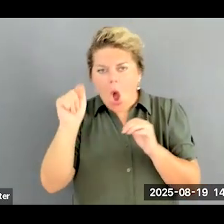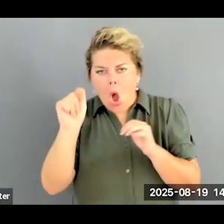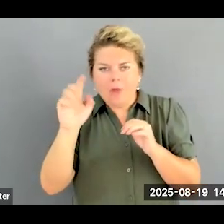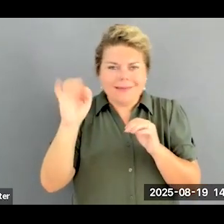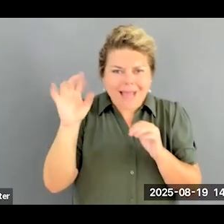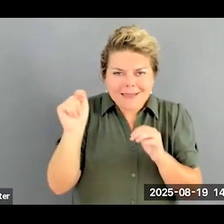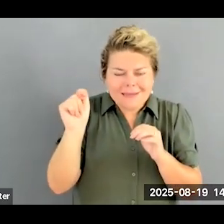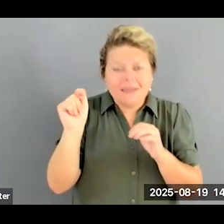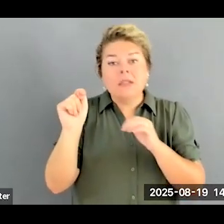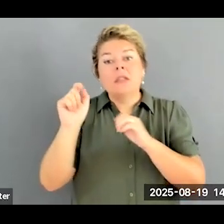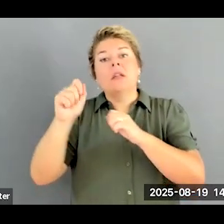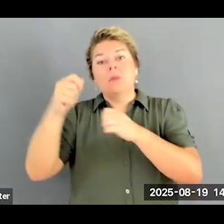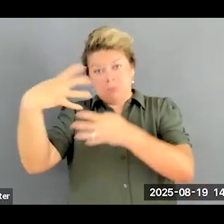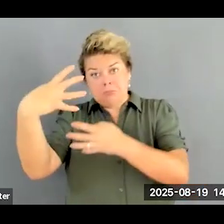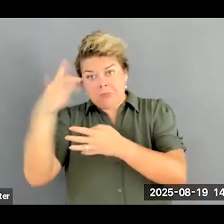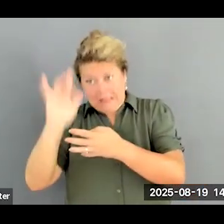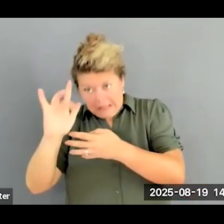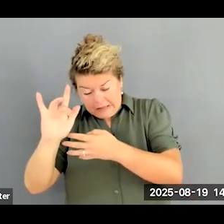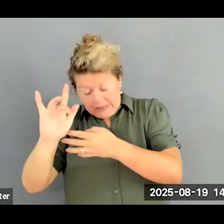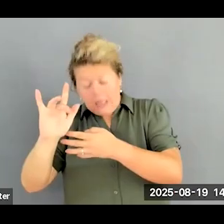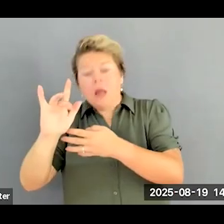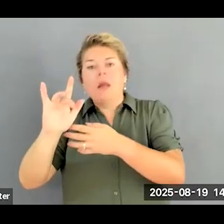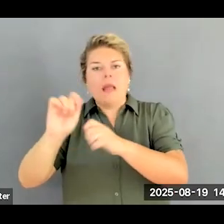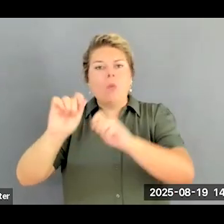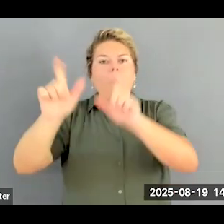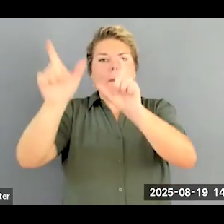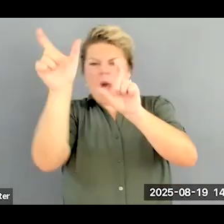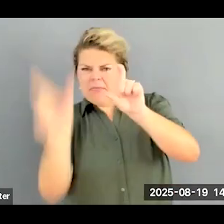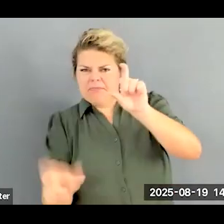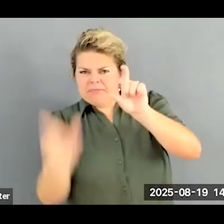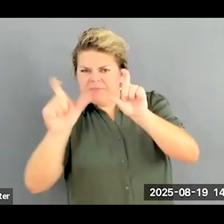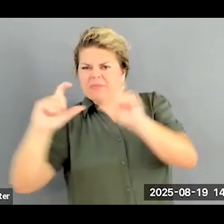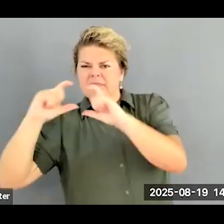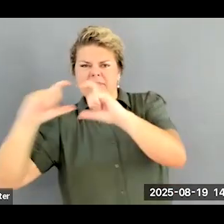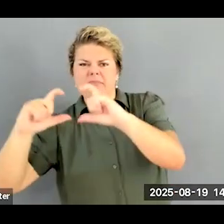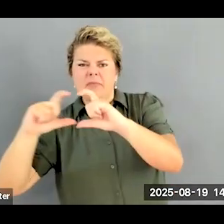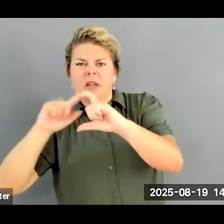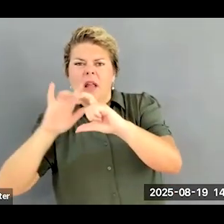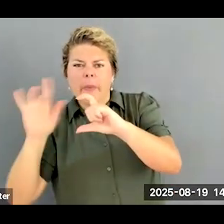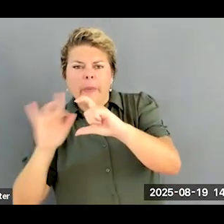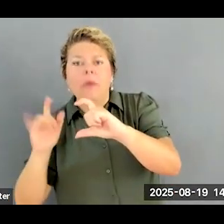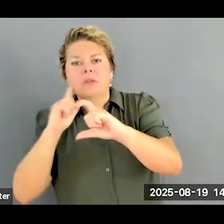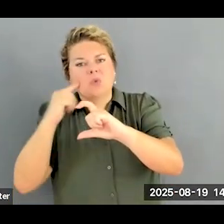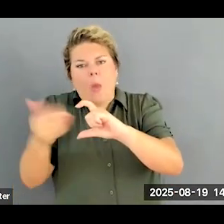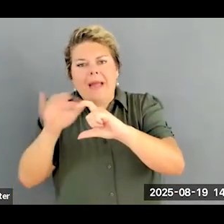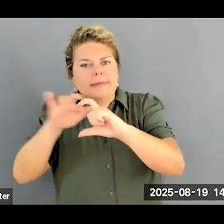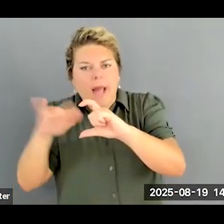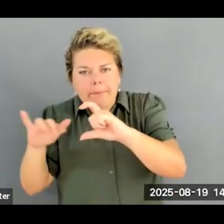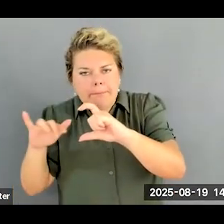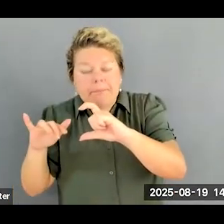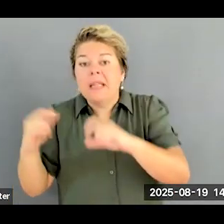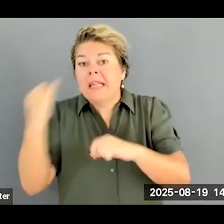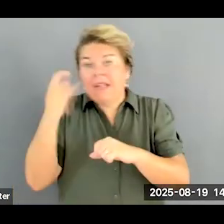Text, and then you can type in the description of the image that you would like. Again, if you're wanting it just